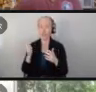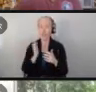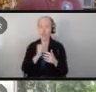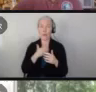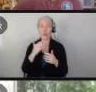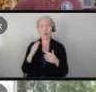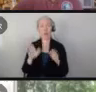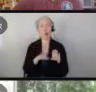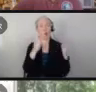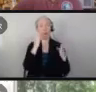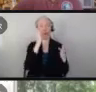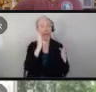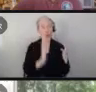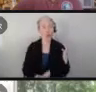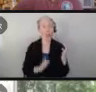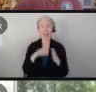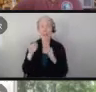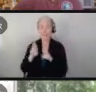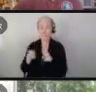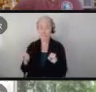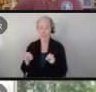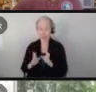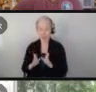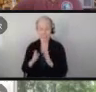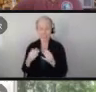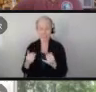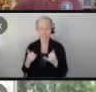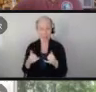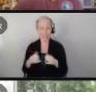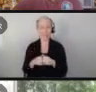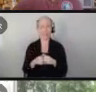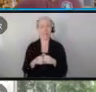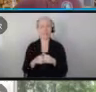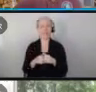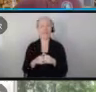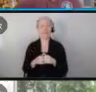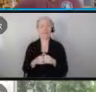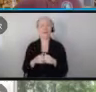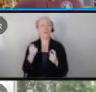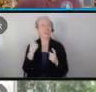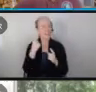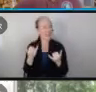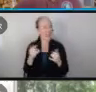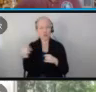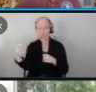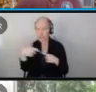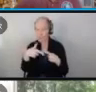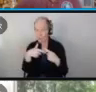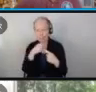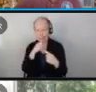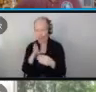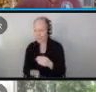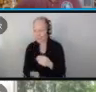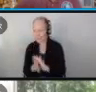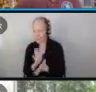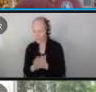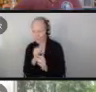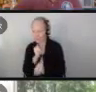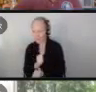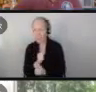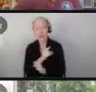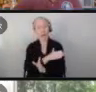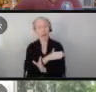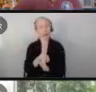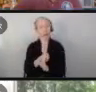you so much for all the panelists today. Up to this break, it's not over yet. They've been really excellent. We